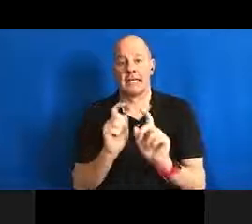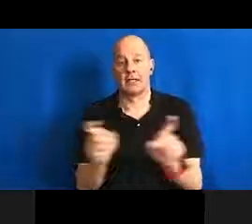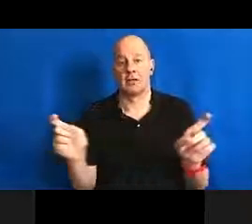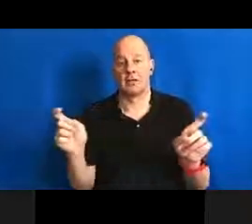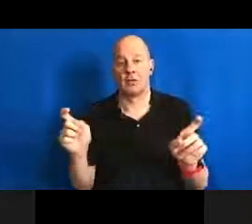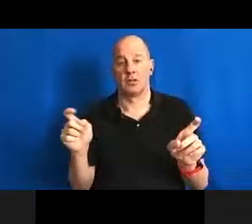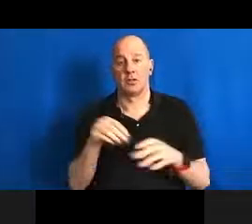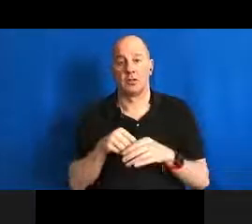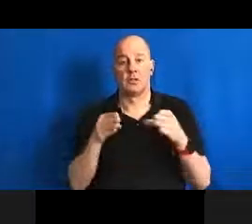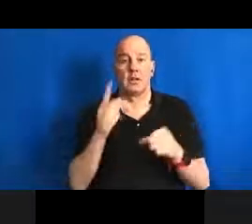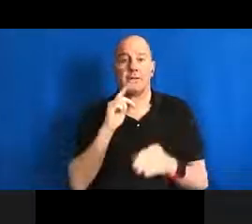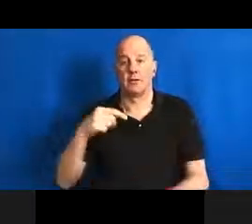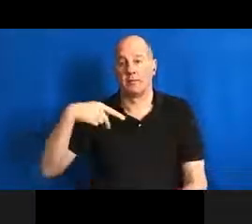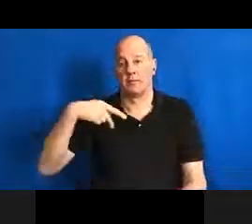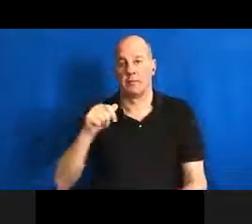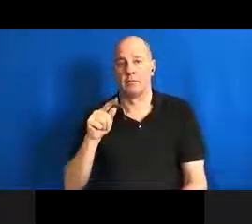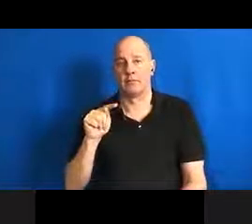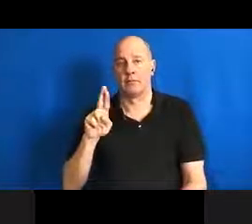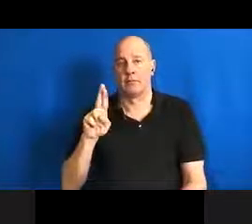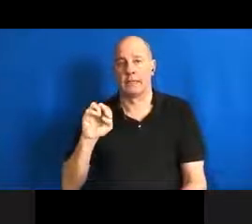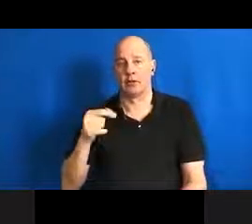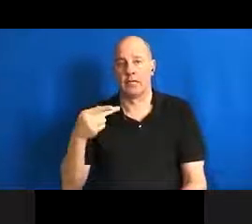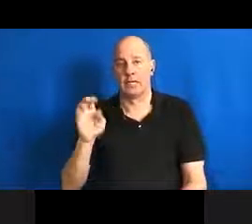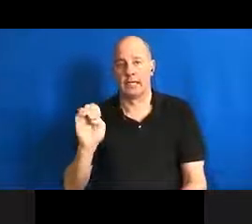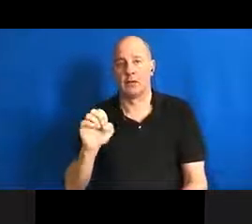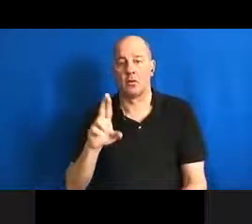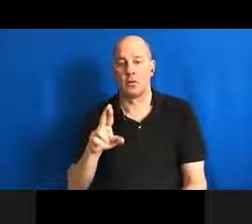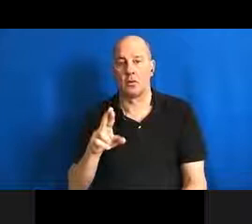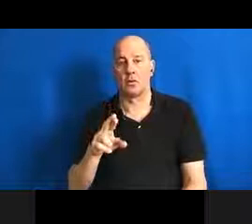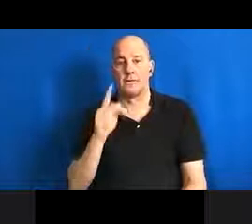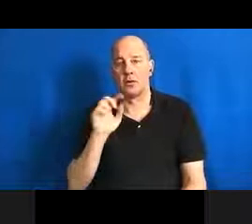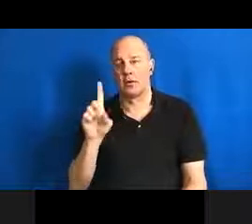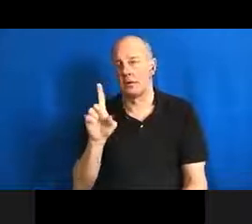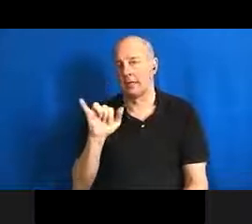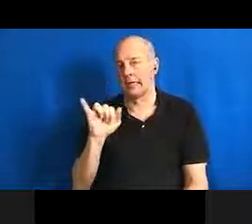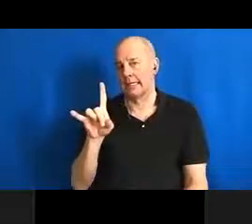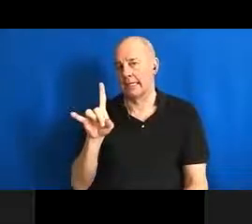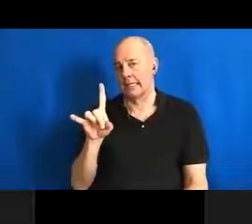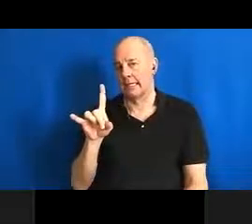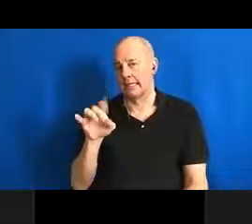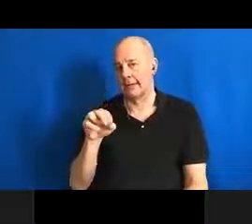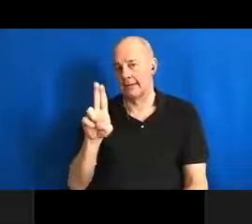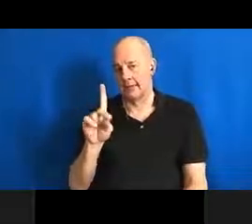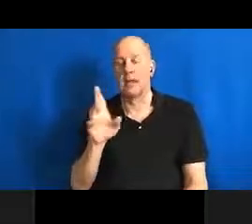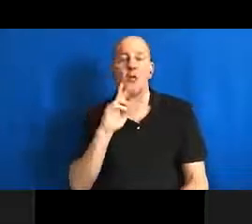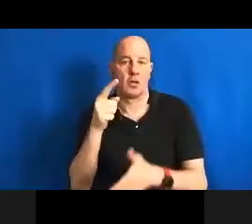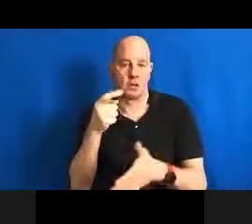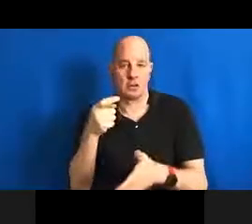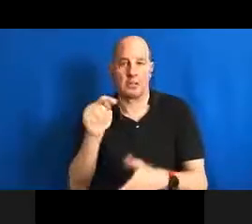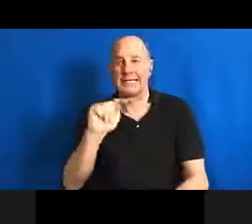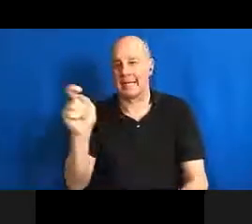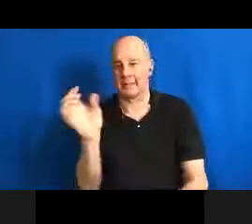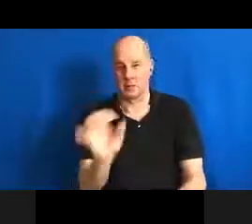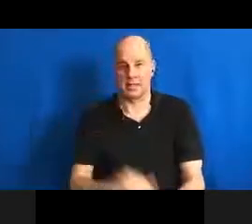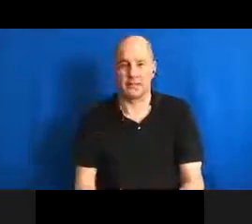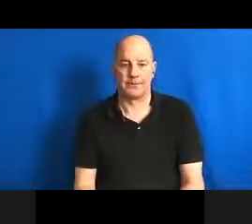of patronage, or excuse me, in the form of dividends, those are also going to be taxed. Which can